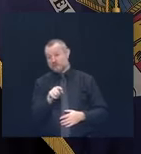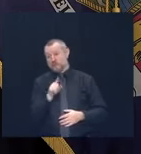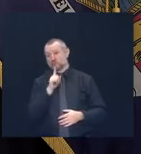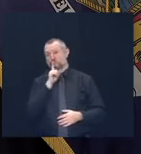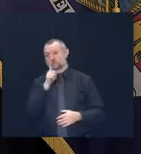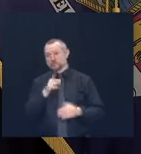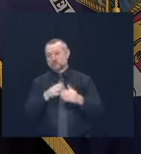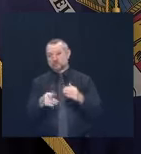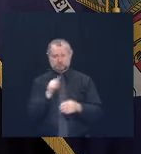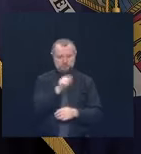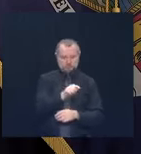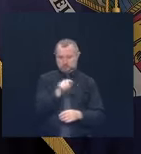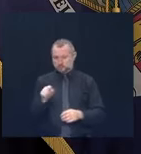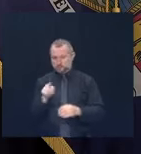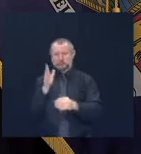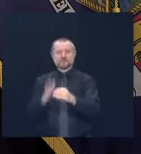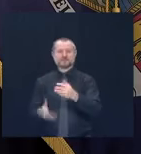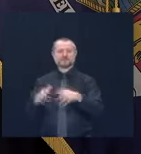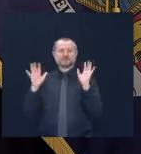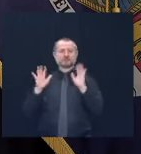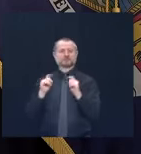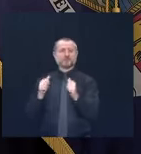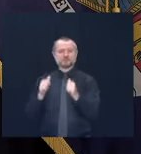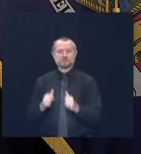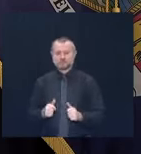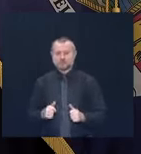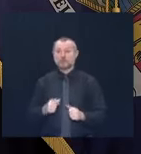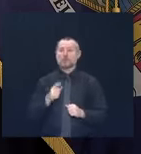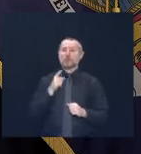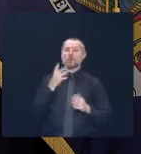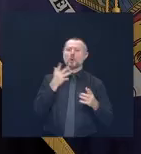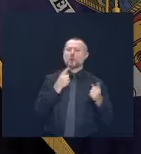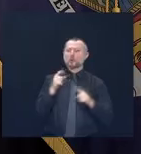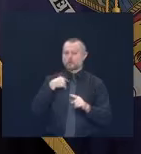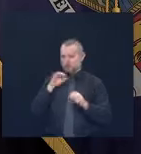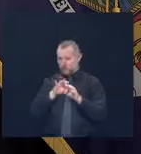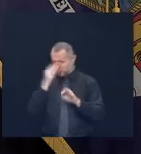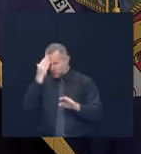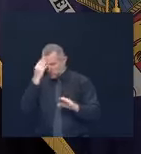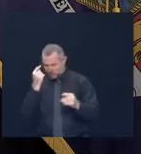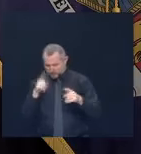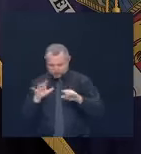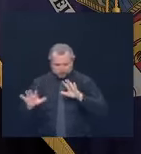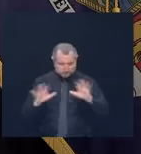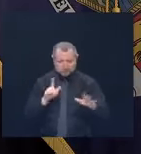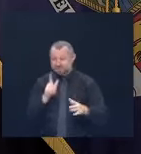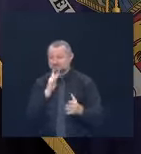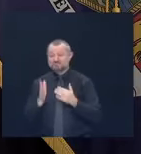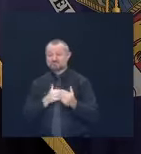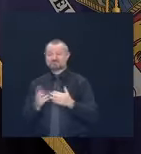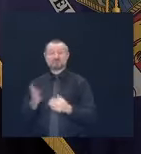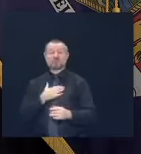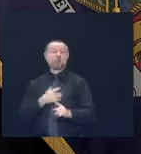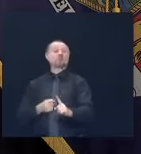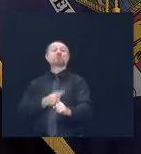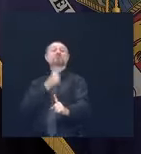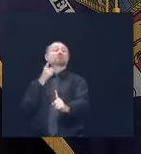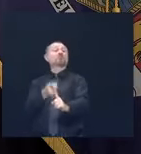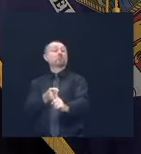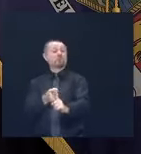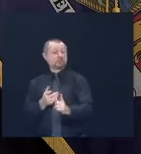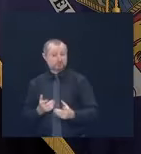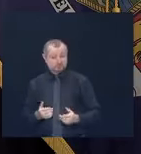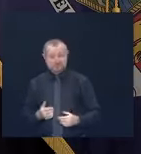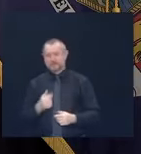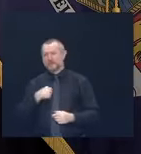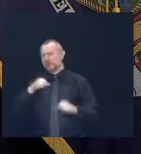so you have a better idea of where you're going. But my basic point is, yeah, you can have scientists argue this